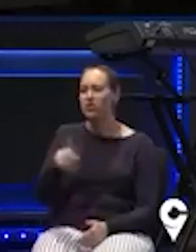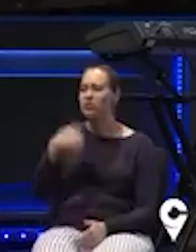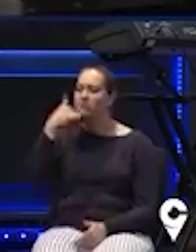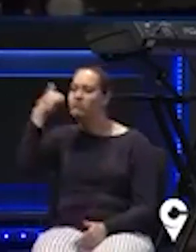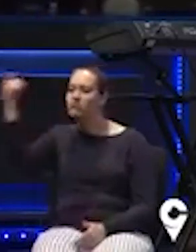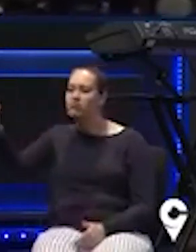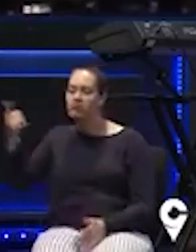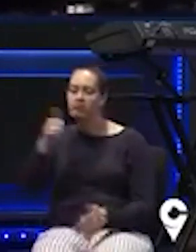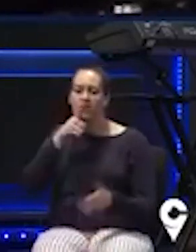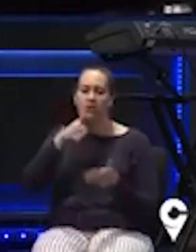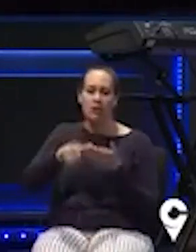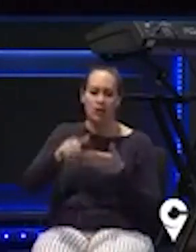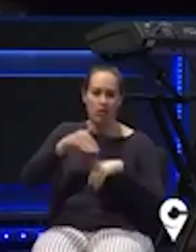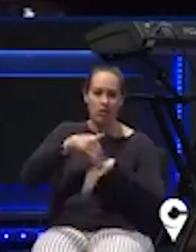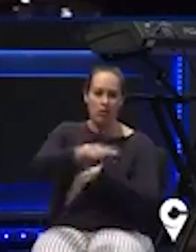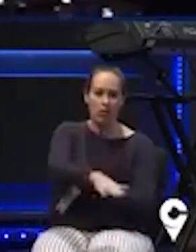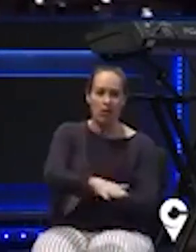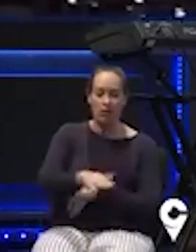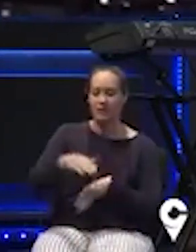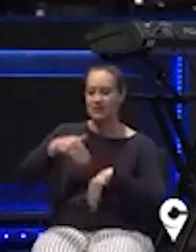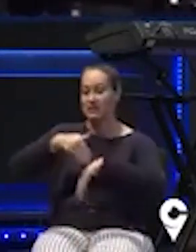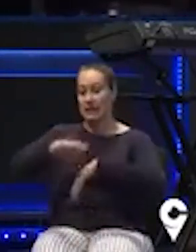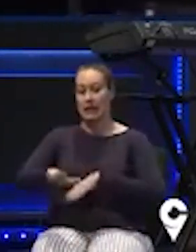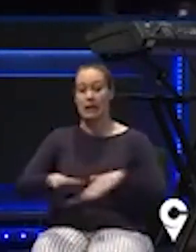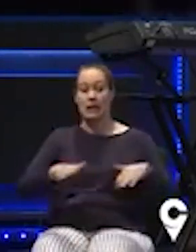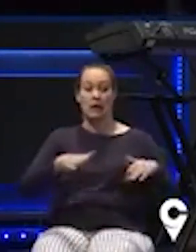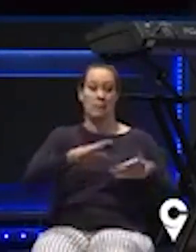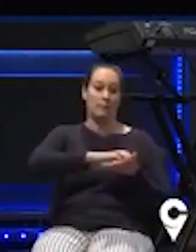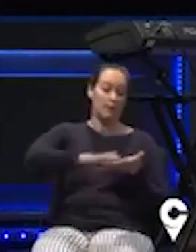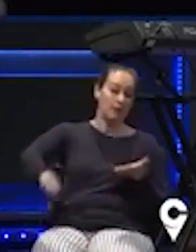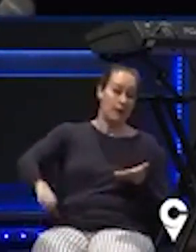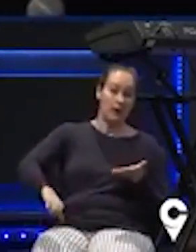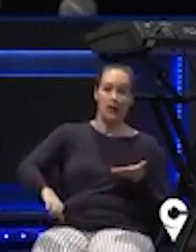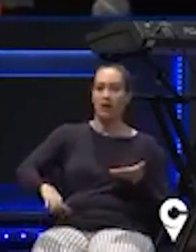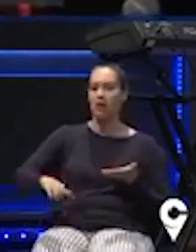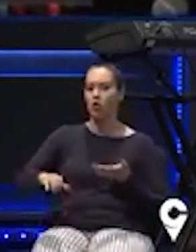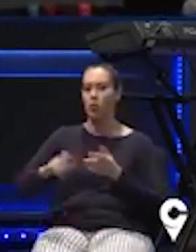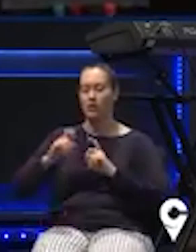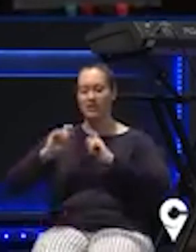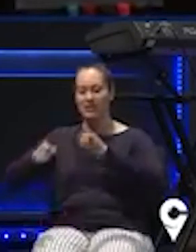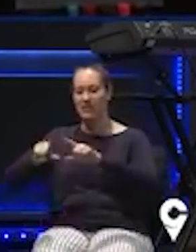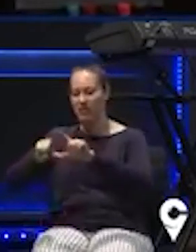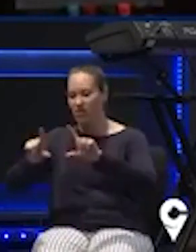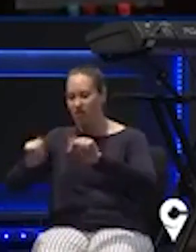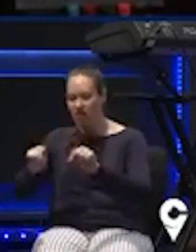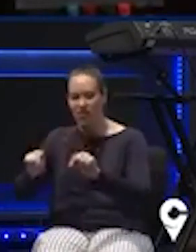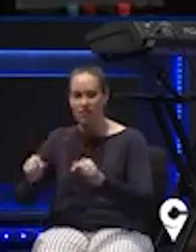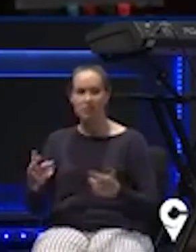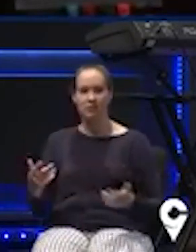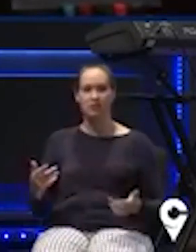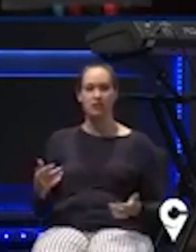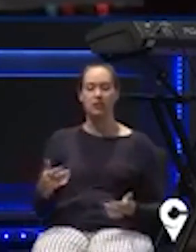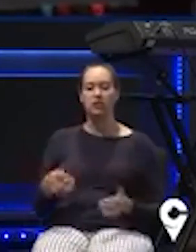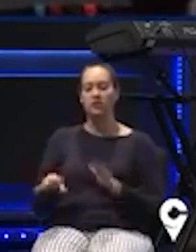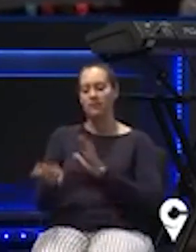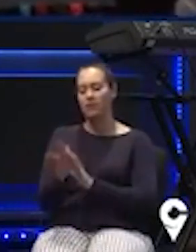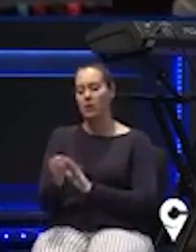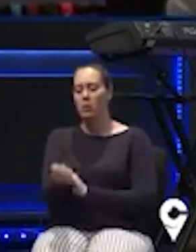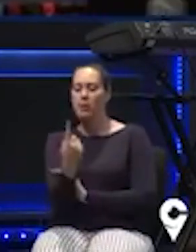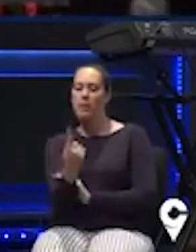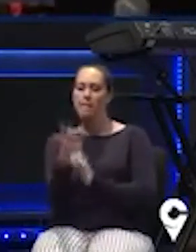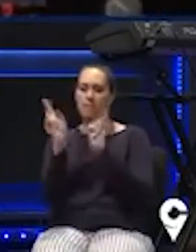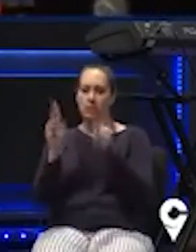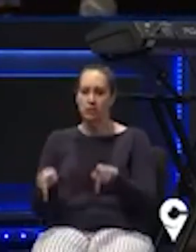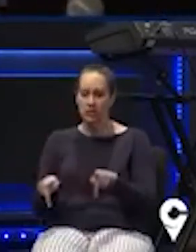can send a card, you can send a bundt cake to them, you can give a gift card to them. Just find one person this week that you can